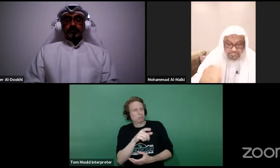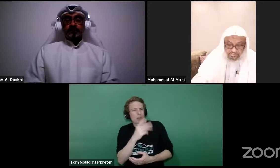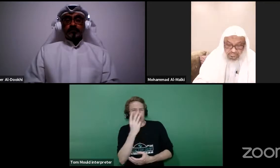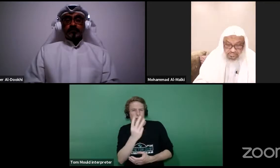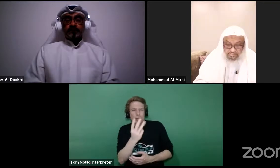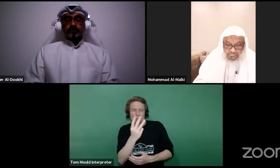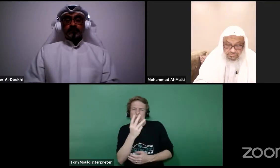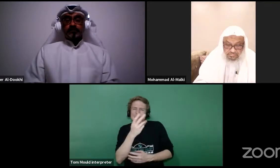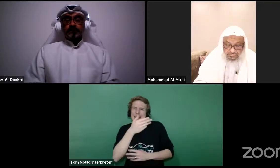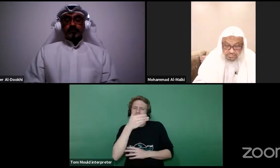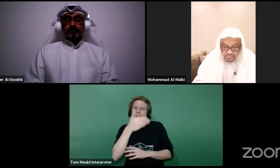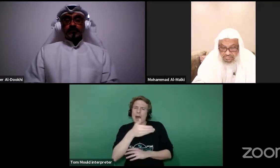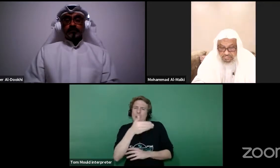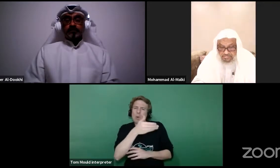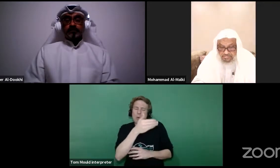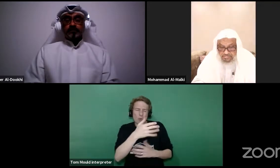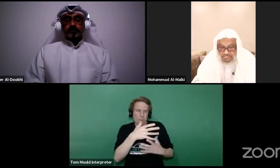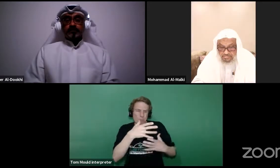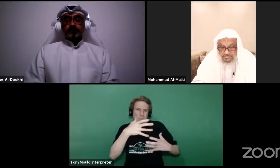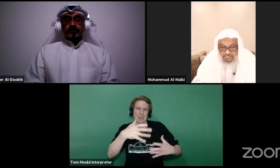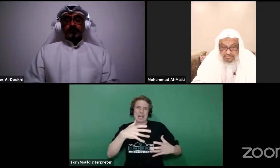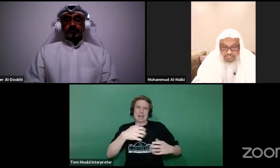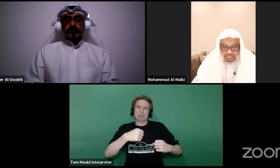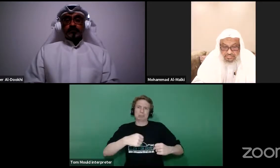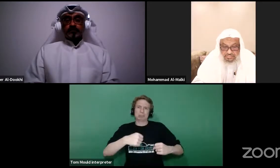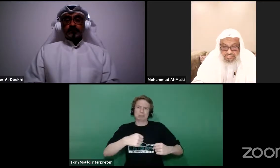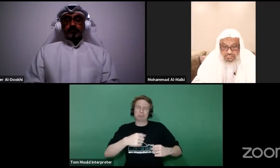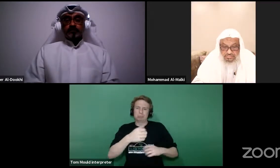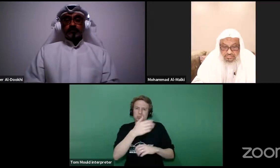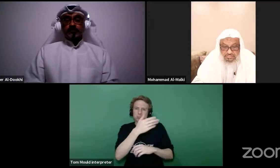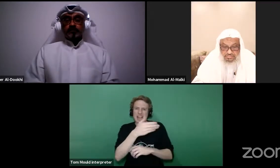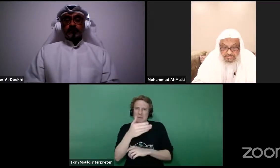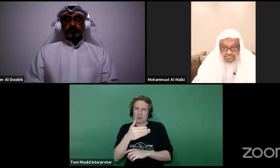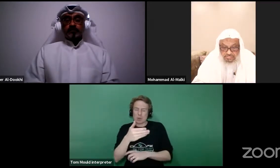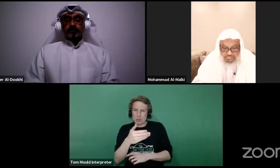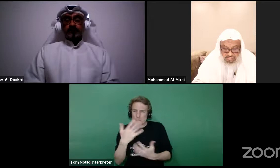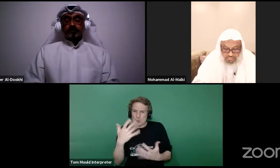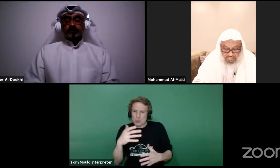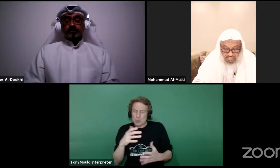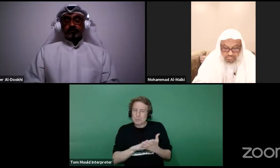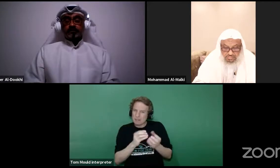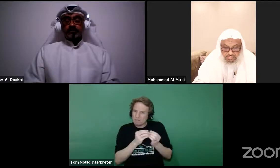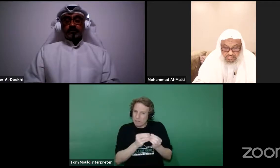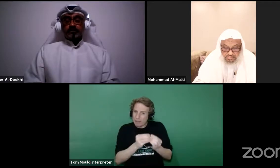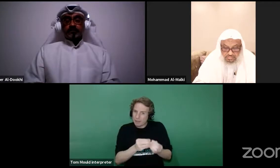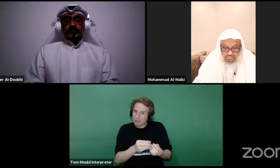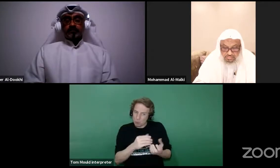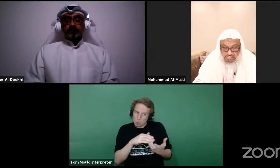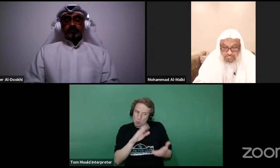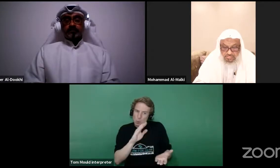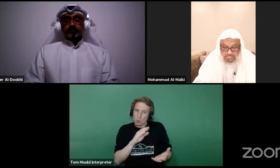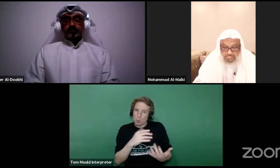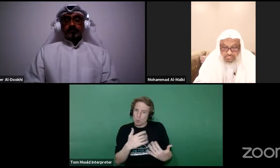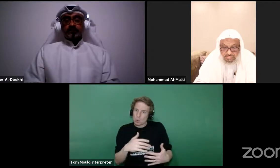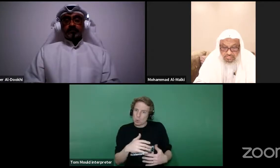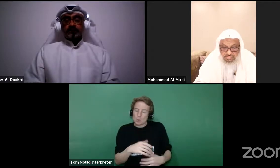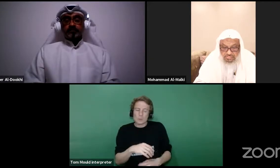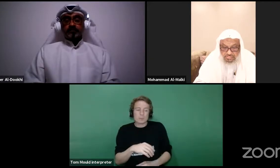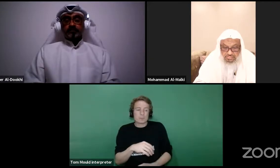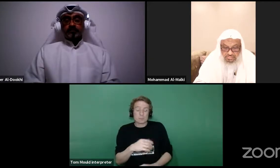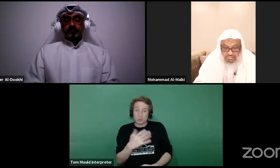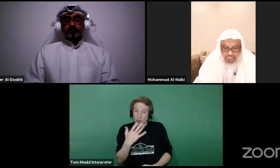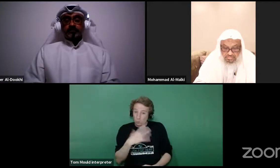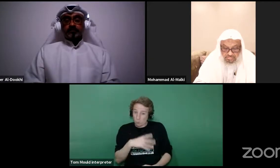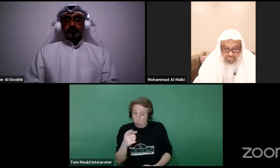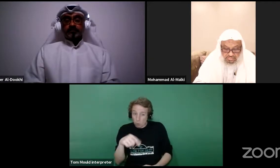quite precious, they were very precious. Would one of you love to return home and find 3 of these? Well, verily,